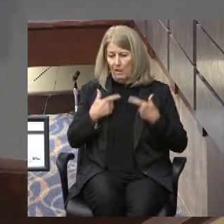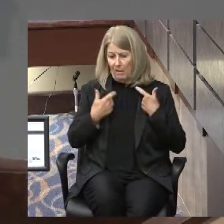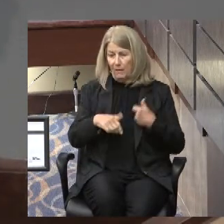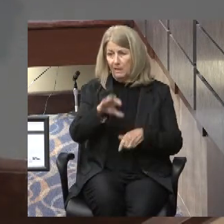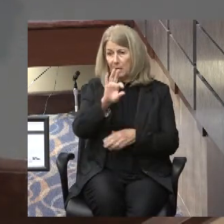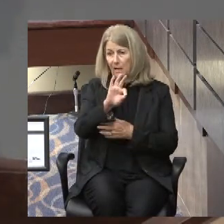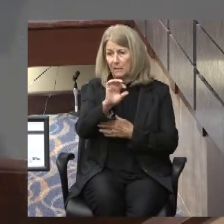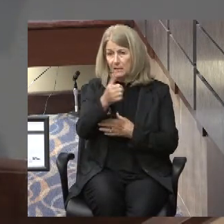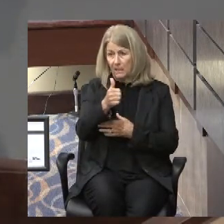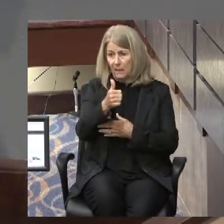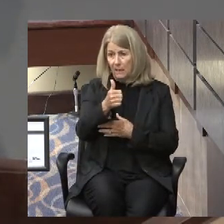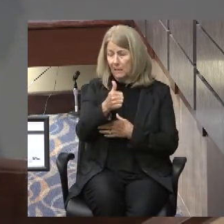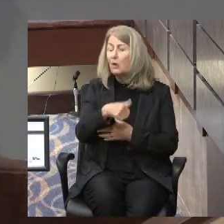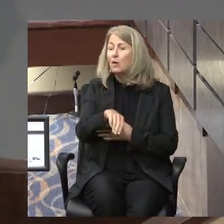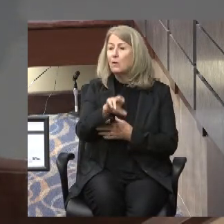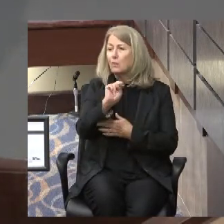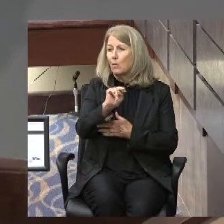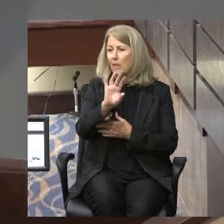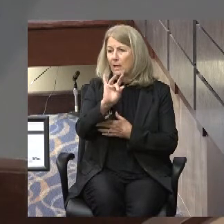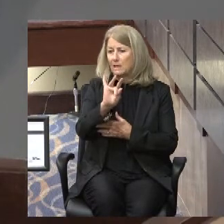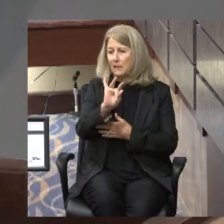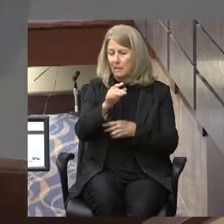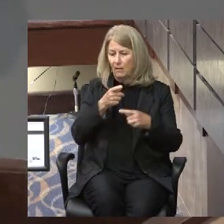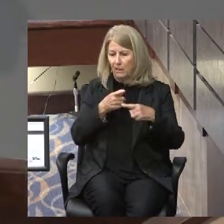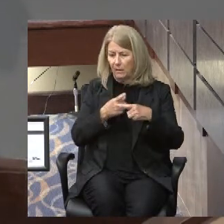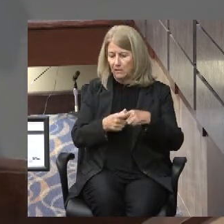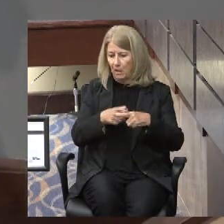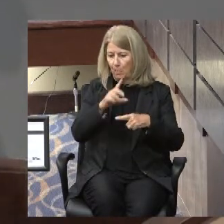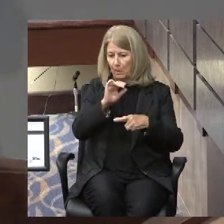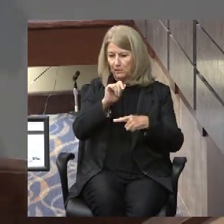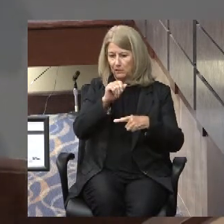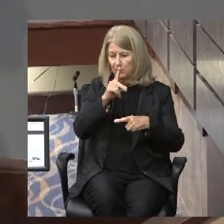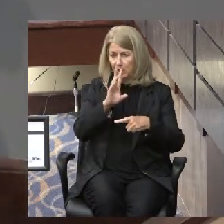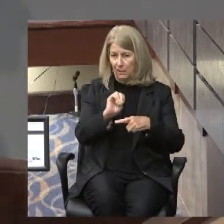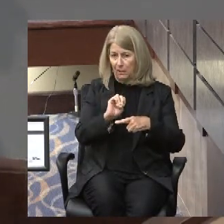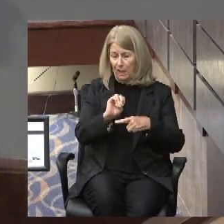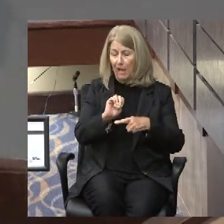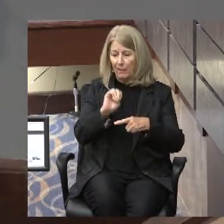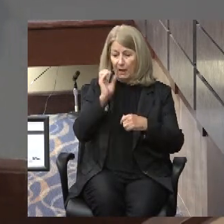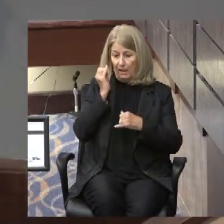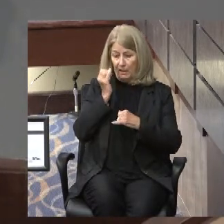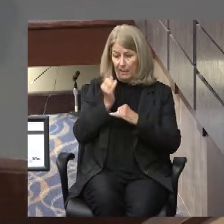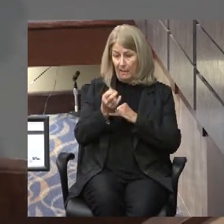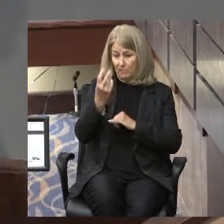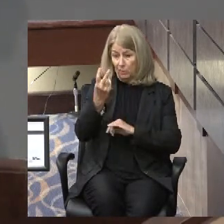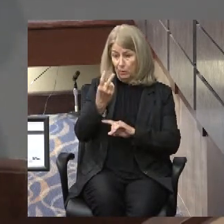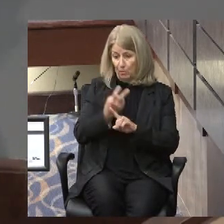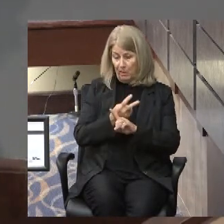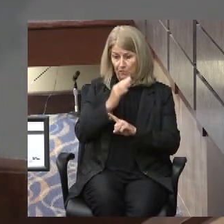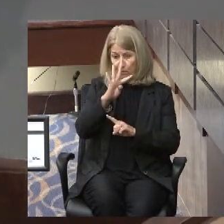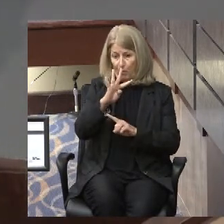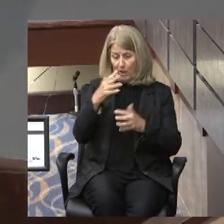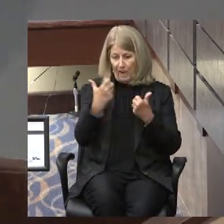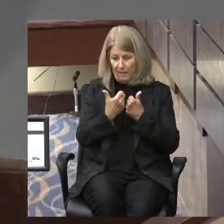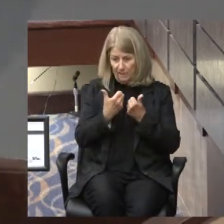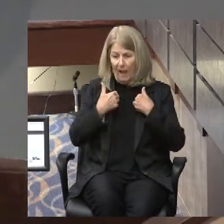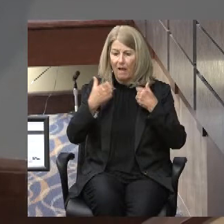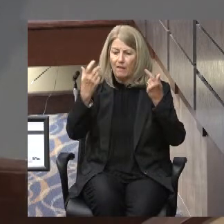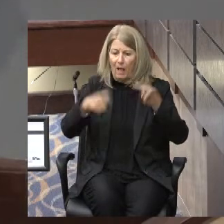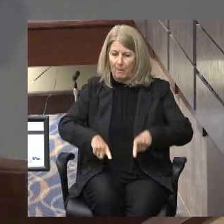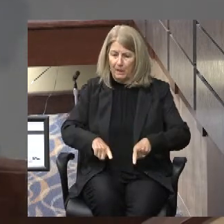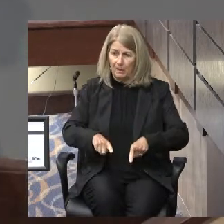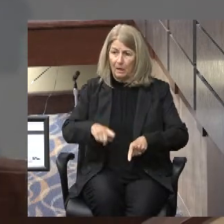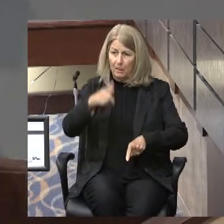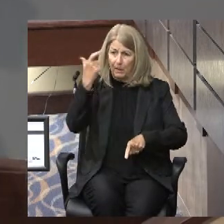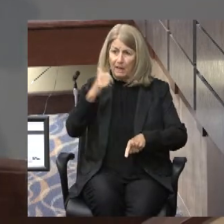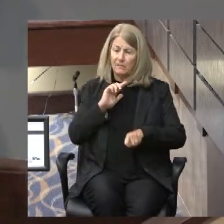Street, which is on the corner of Bosque and Colonial. In the last 2 months, 4 accidents have occurred due to